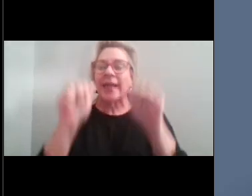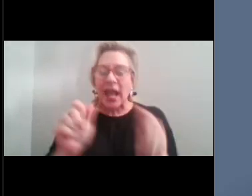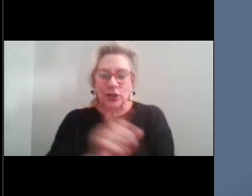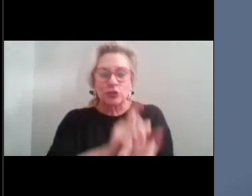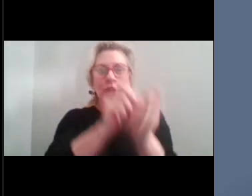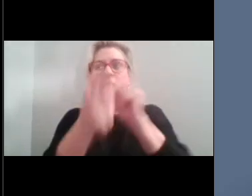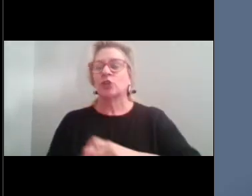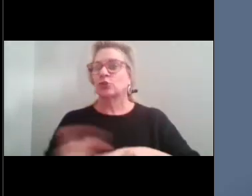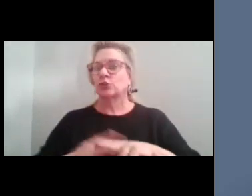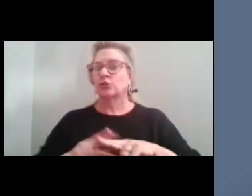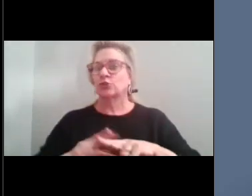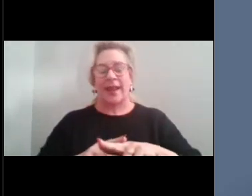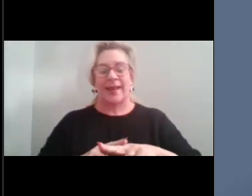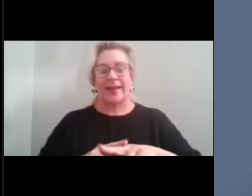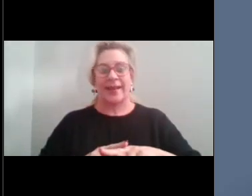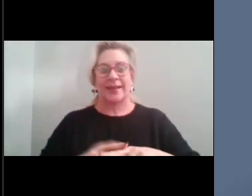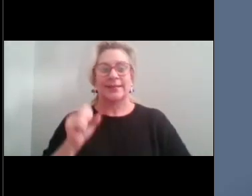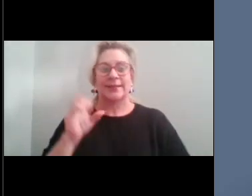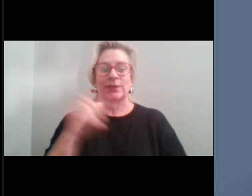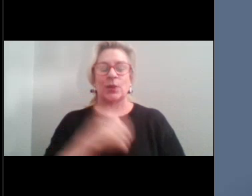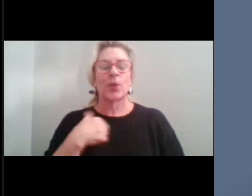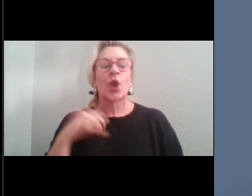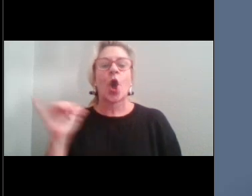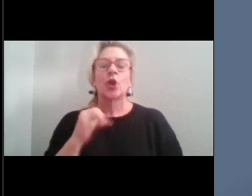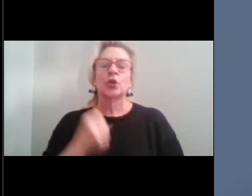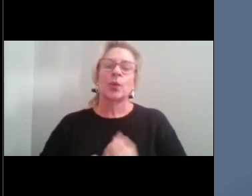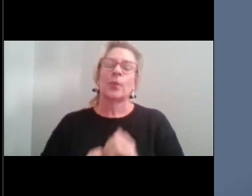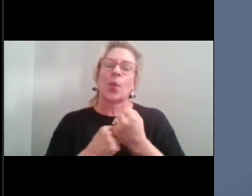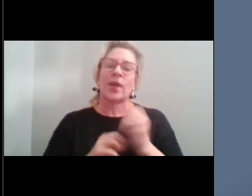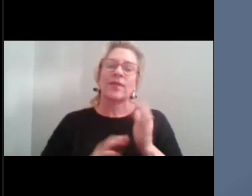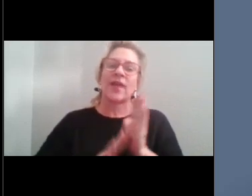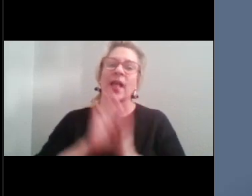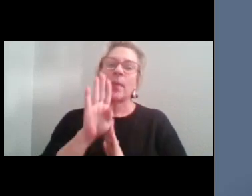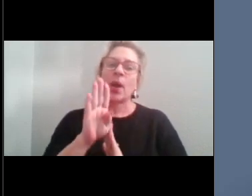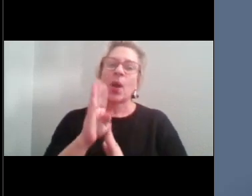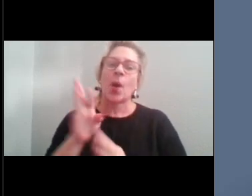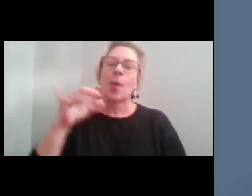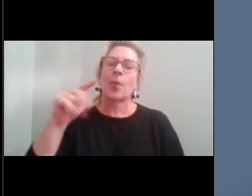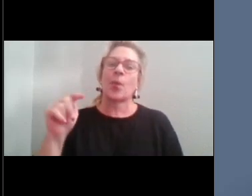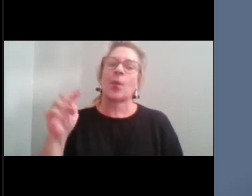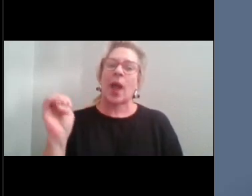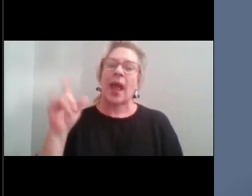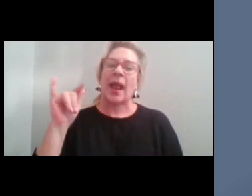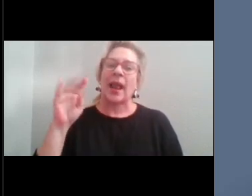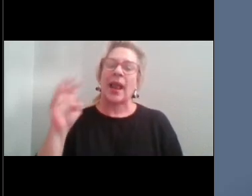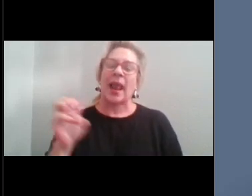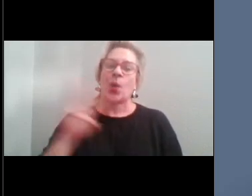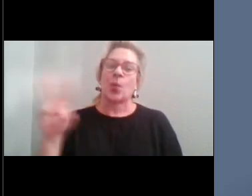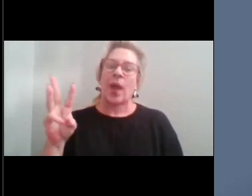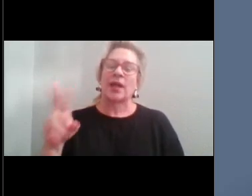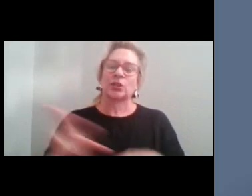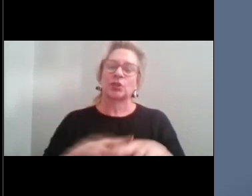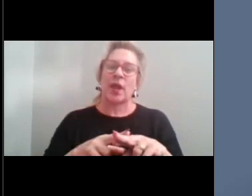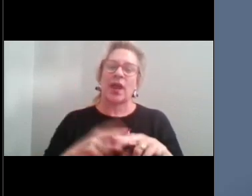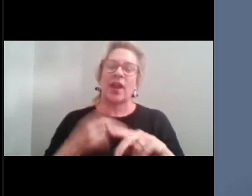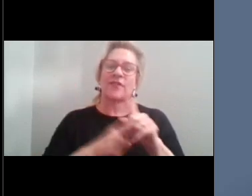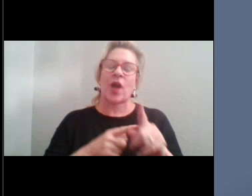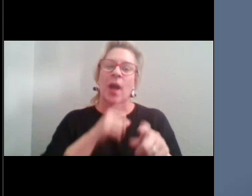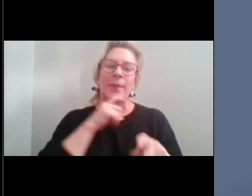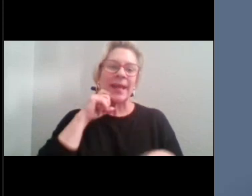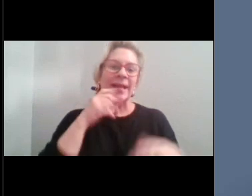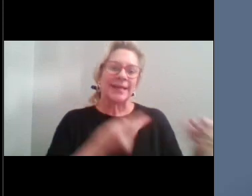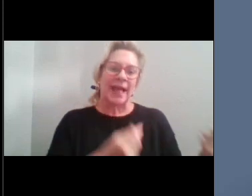travel. SBCTA is also supporting the development of the Brightline West high-speed rail service from the high desert that will offer